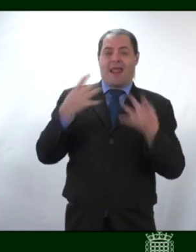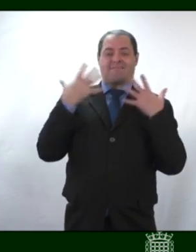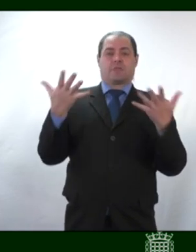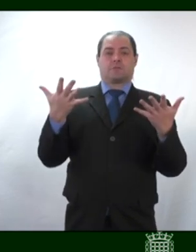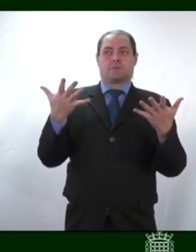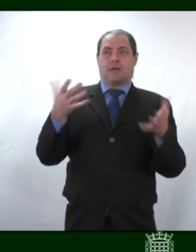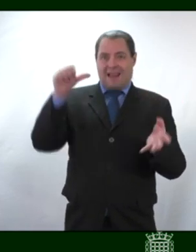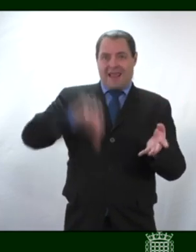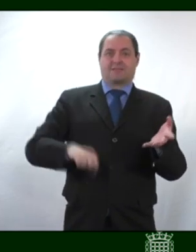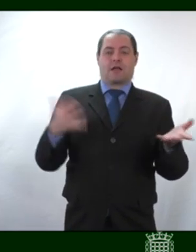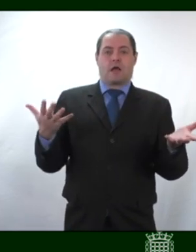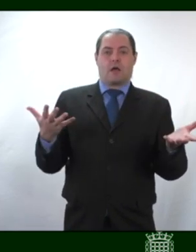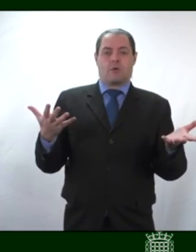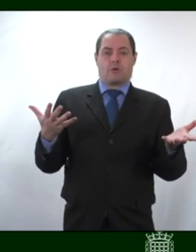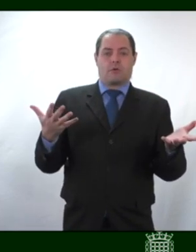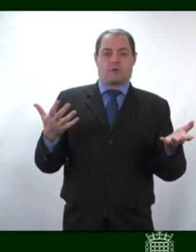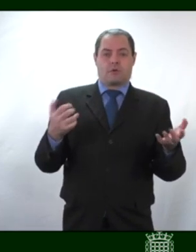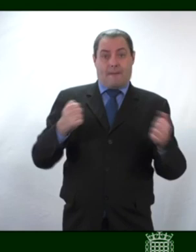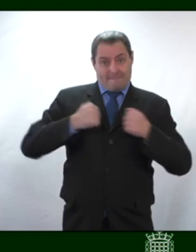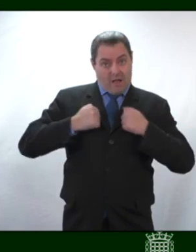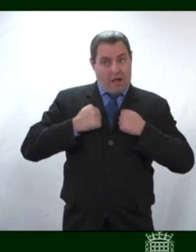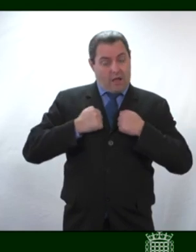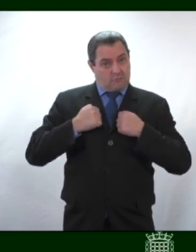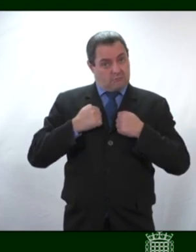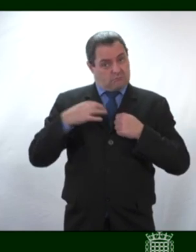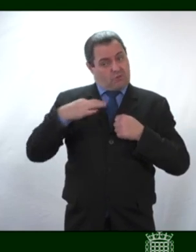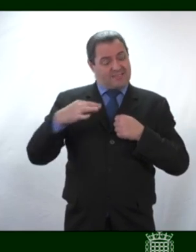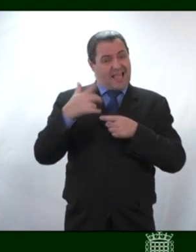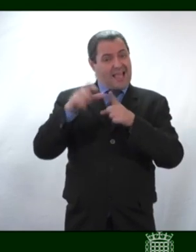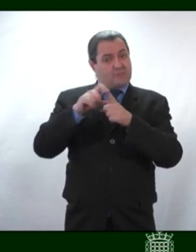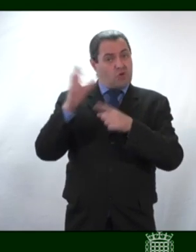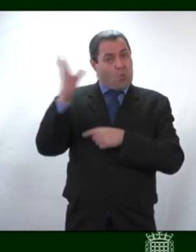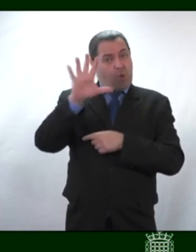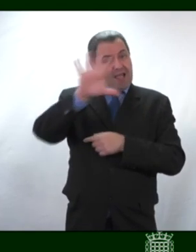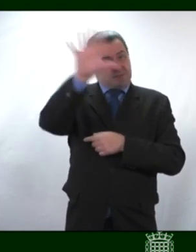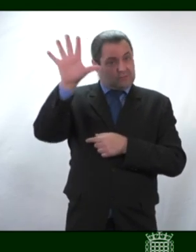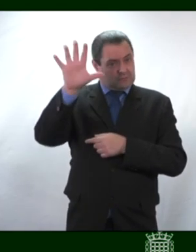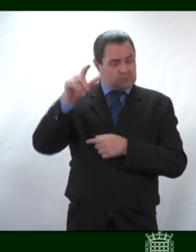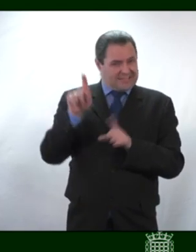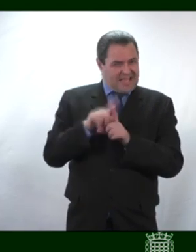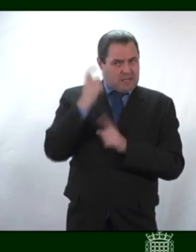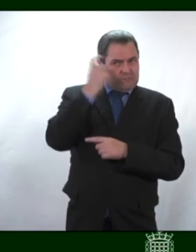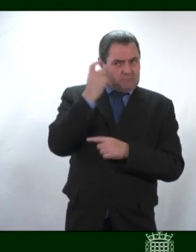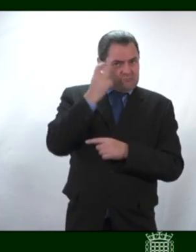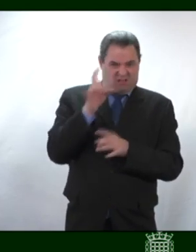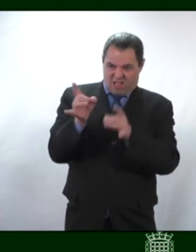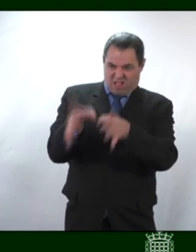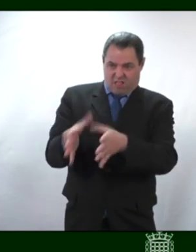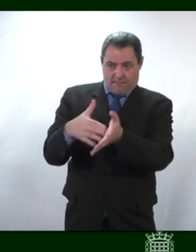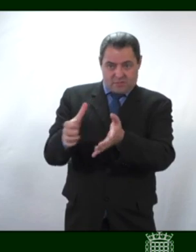this government, and that my constituents in Edinburgh West and people up and down this country will be wondering if they will be abandoned